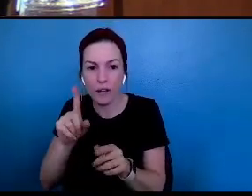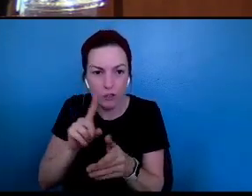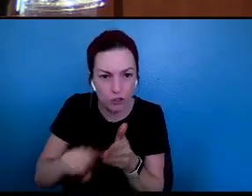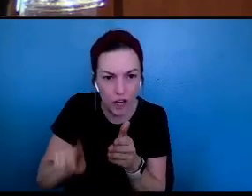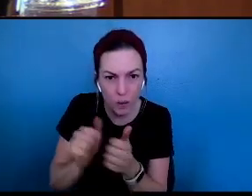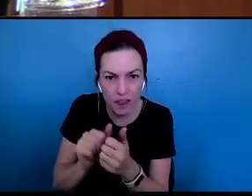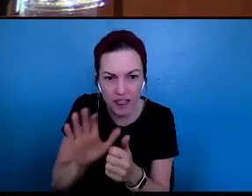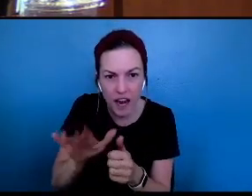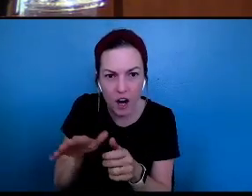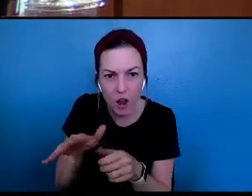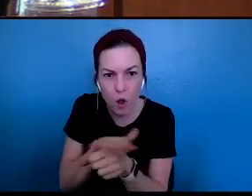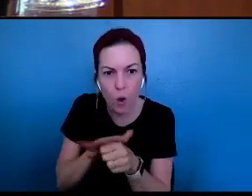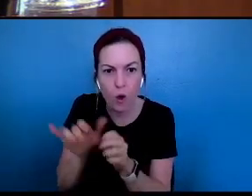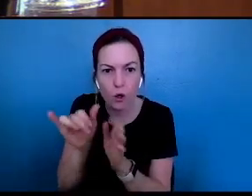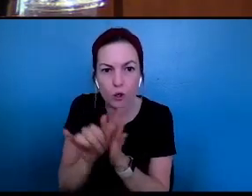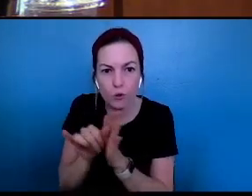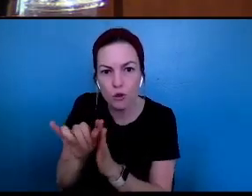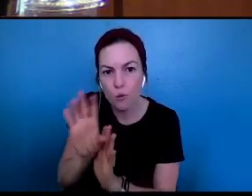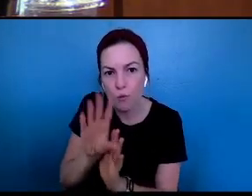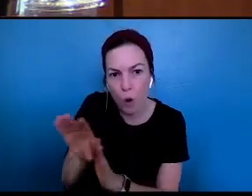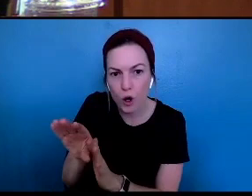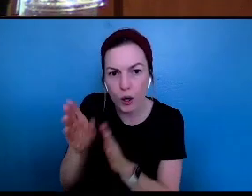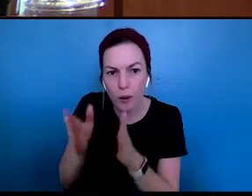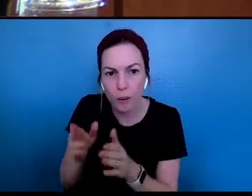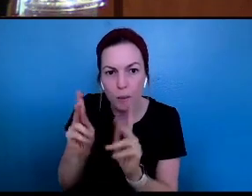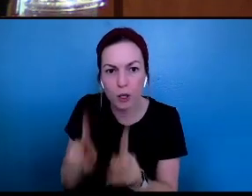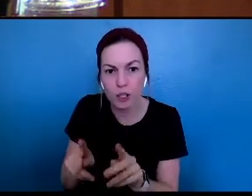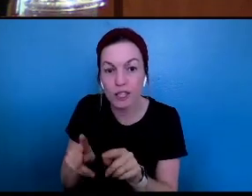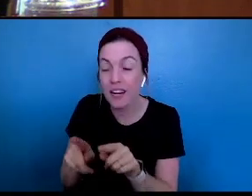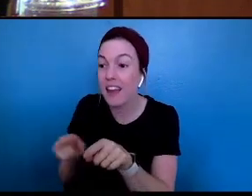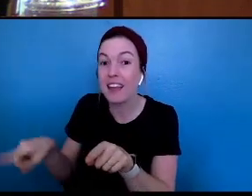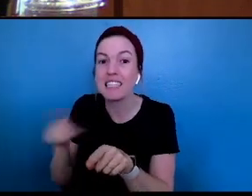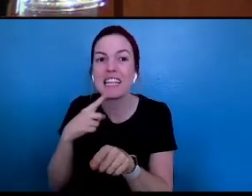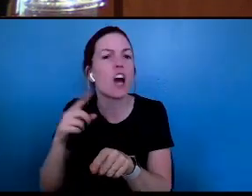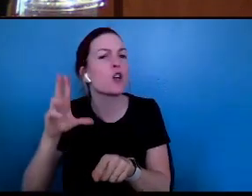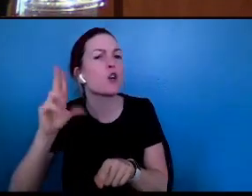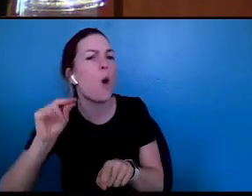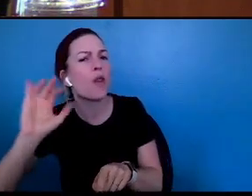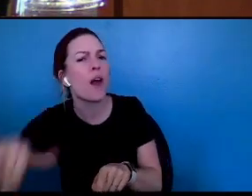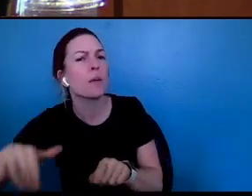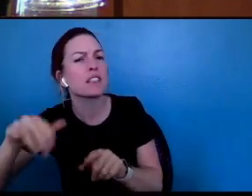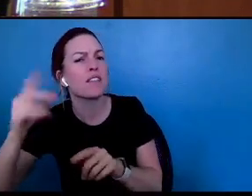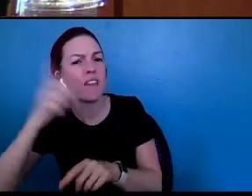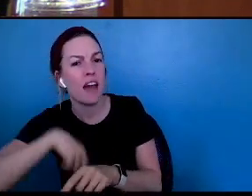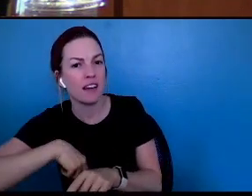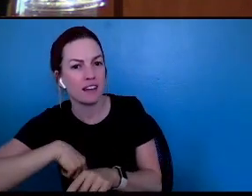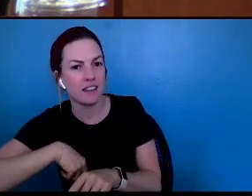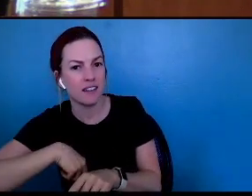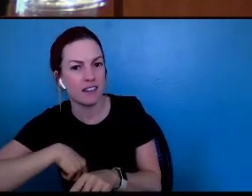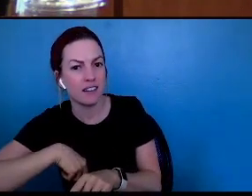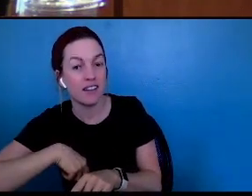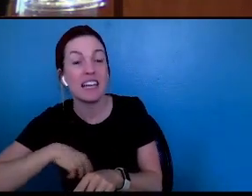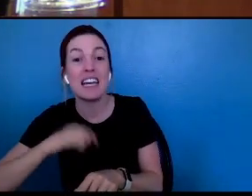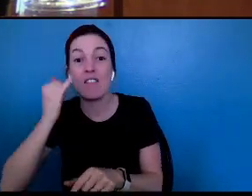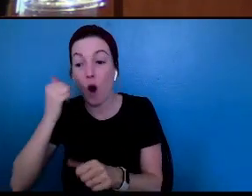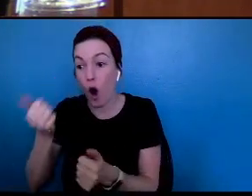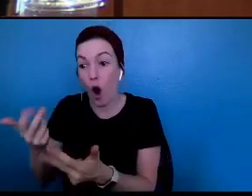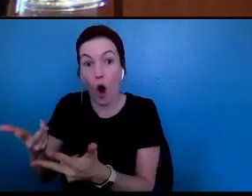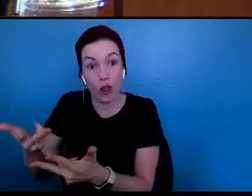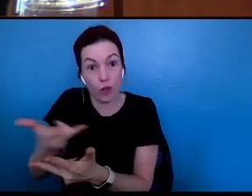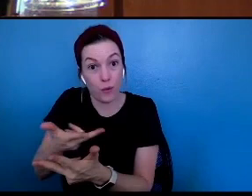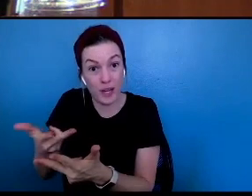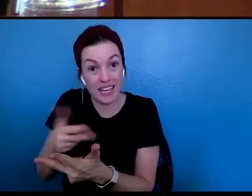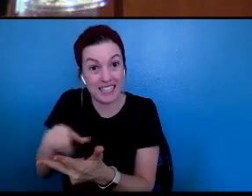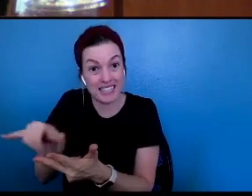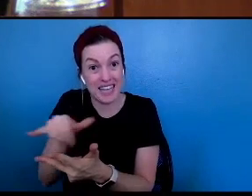that particular county station, and they all came out and say that was fake. And when all the 3 leaders say that disinformation,